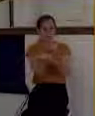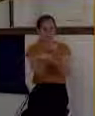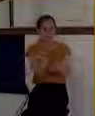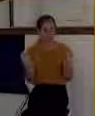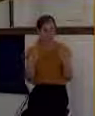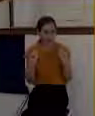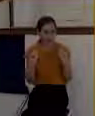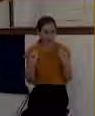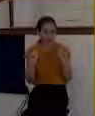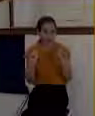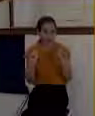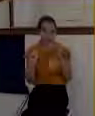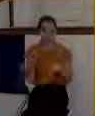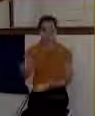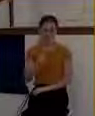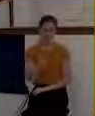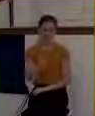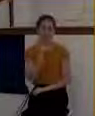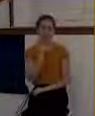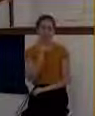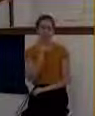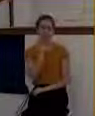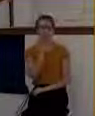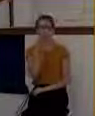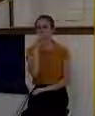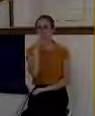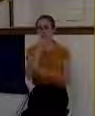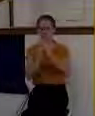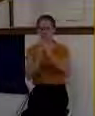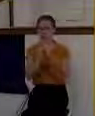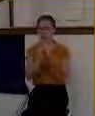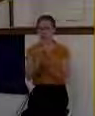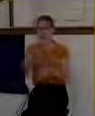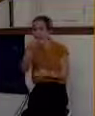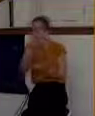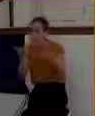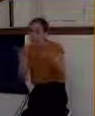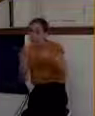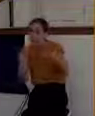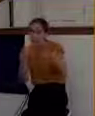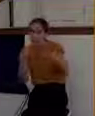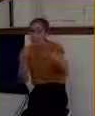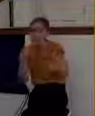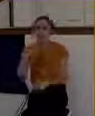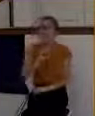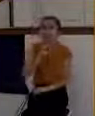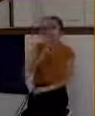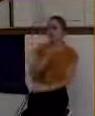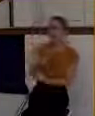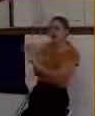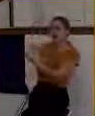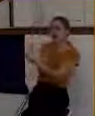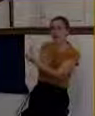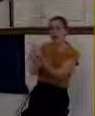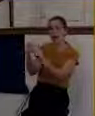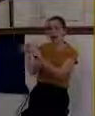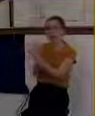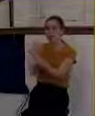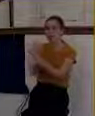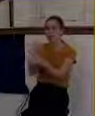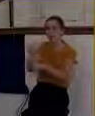of Israel for their false worship. But there's another thing. Israel entices Judah. What happens in the story? The old prophet, what does he